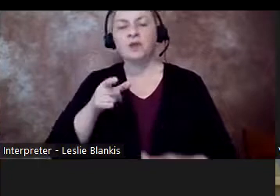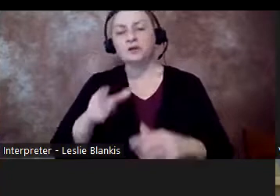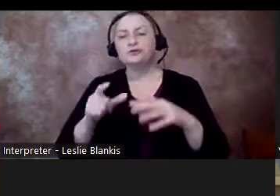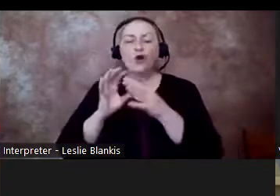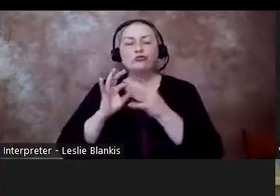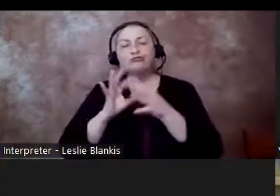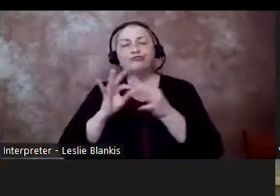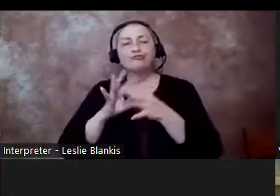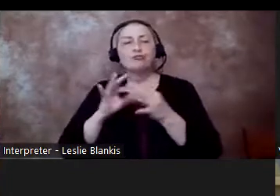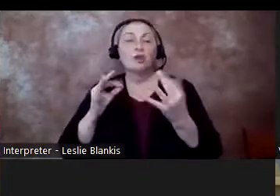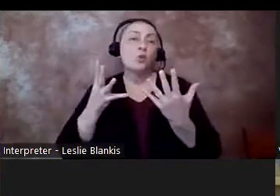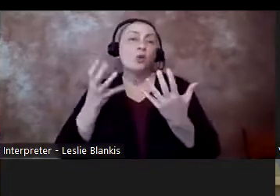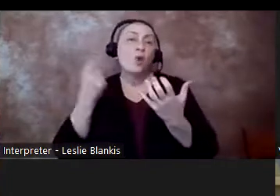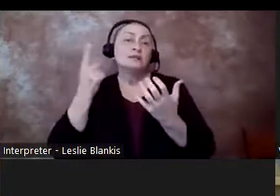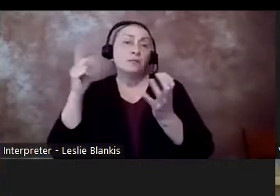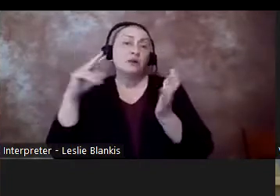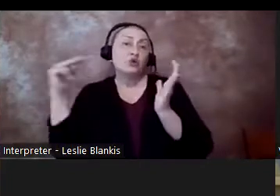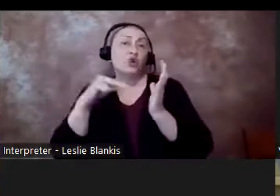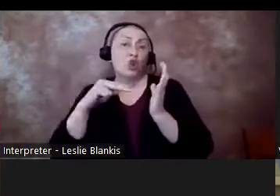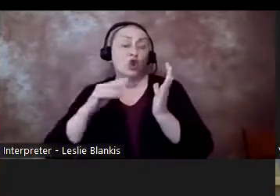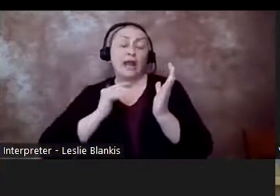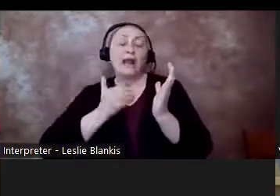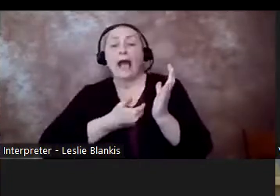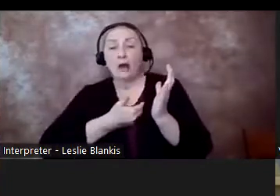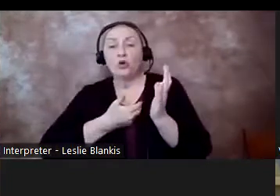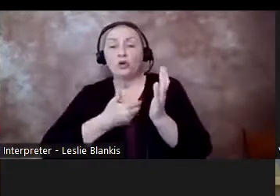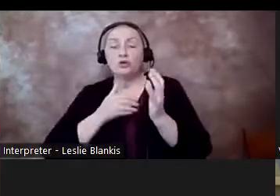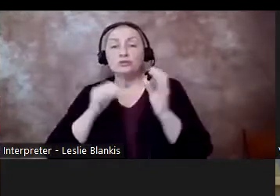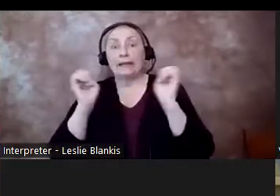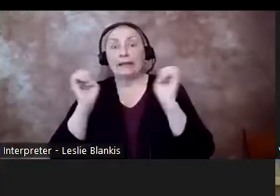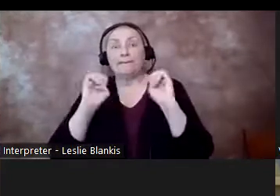they look in your viewpoints.